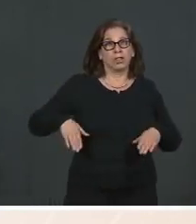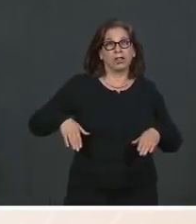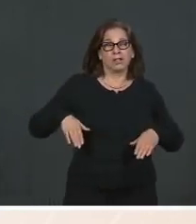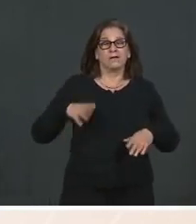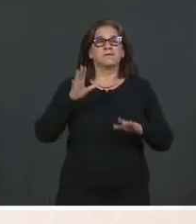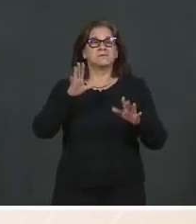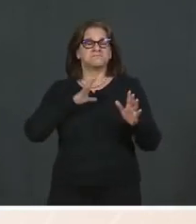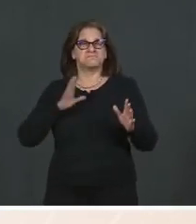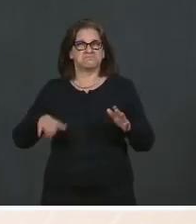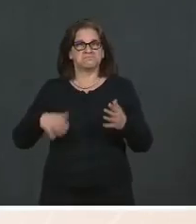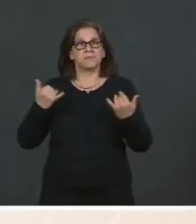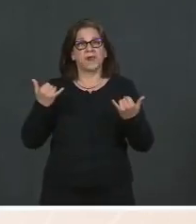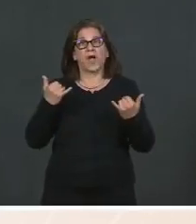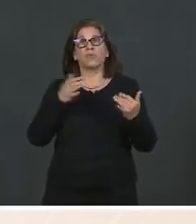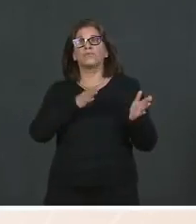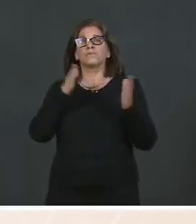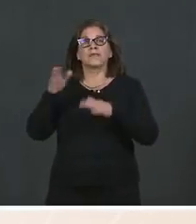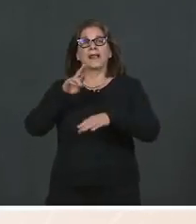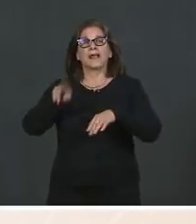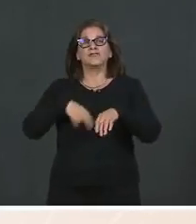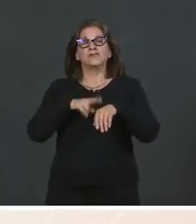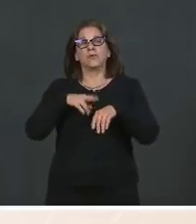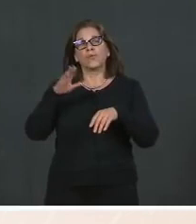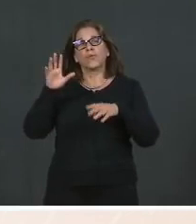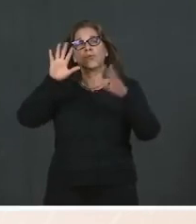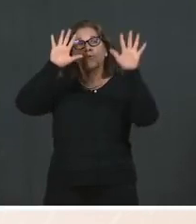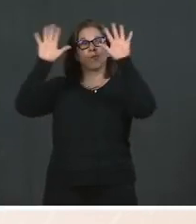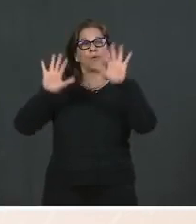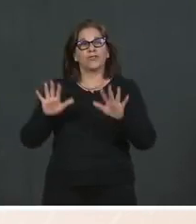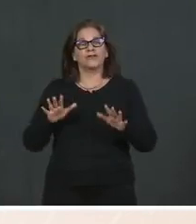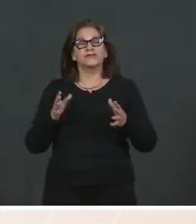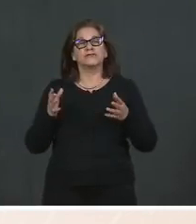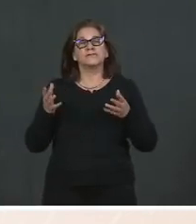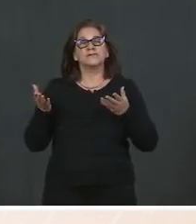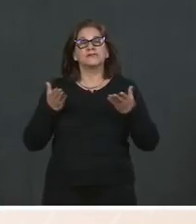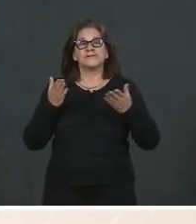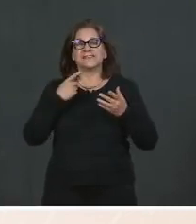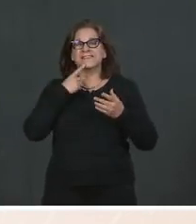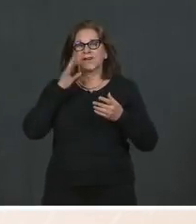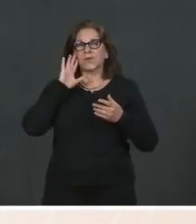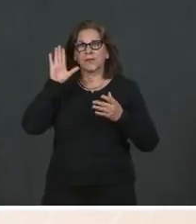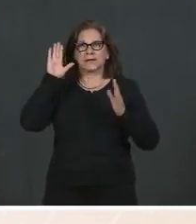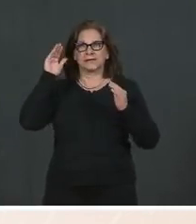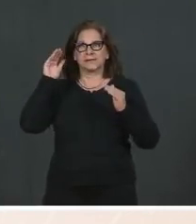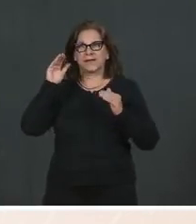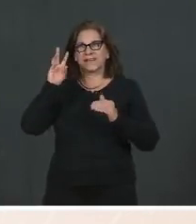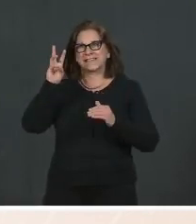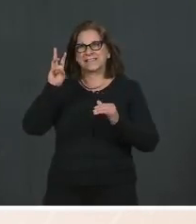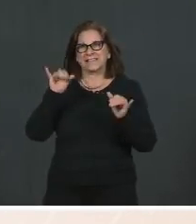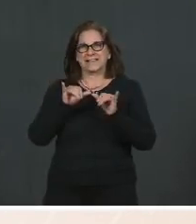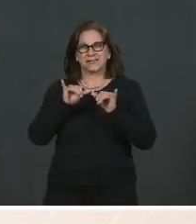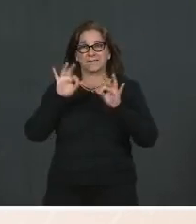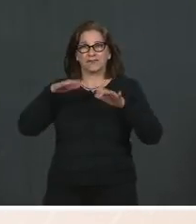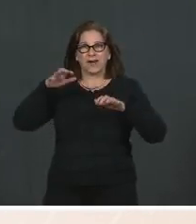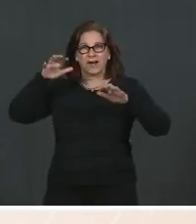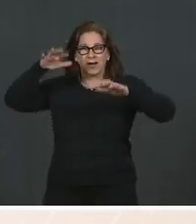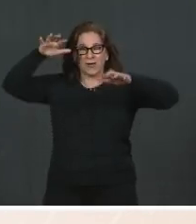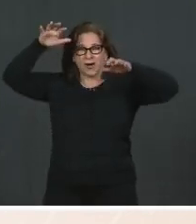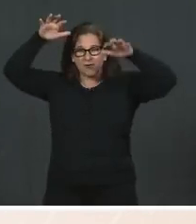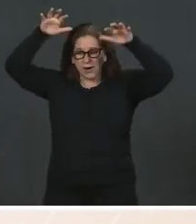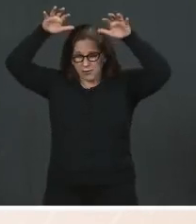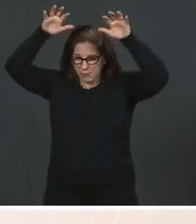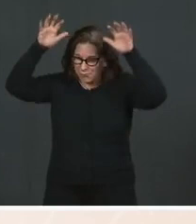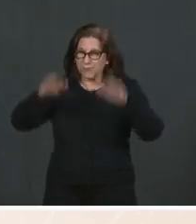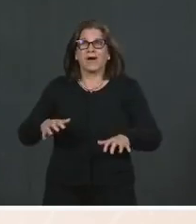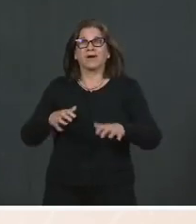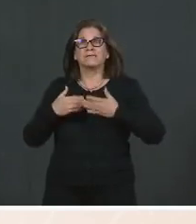over 9 inches of rain has fallen over the past 24 hours, of course, causing this massive flooding. Jonathan, why don't you kick us off? Thank you, Jen.